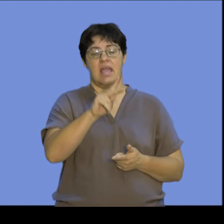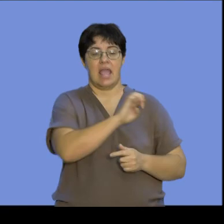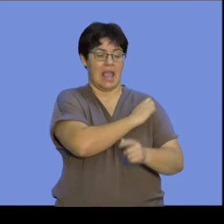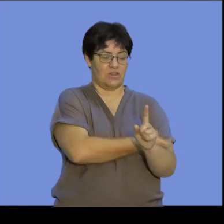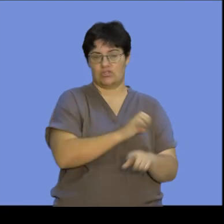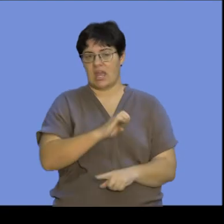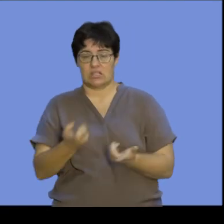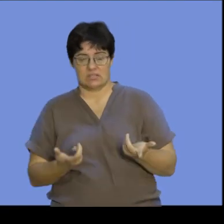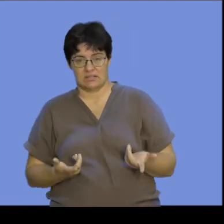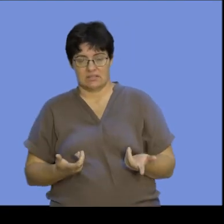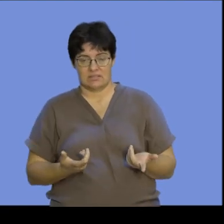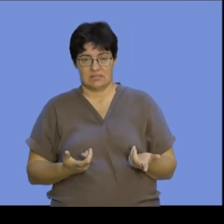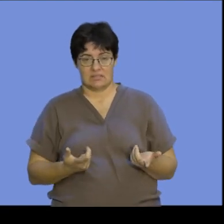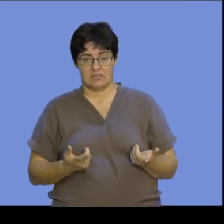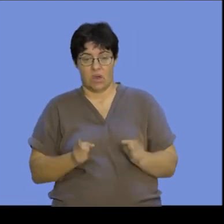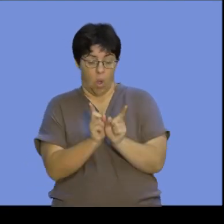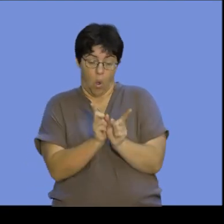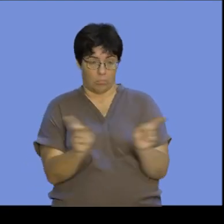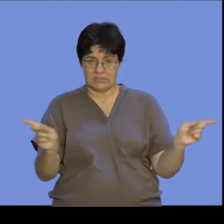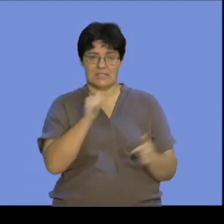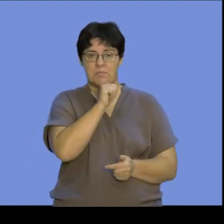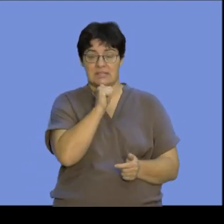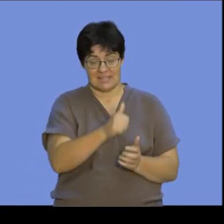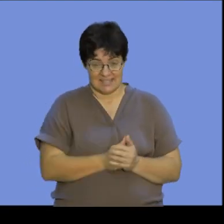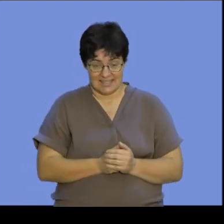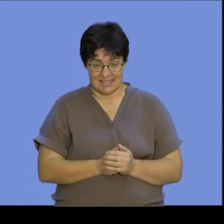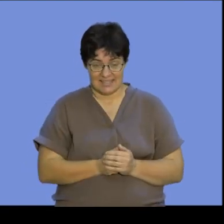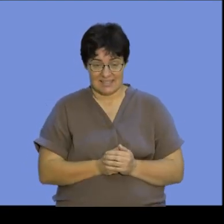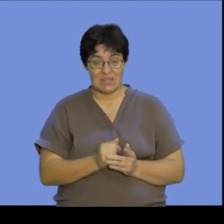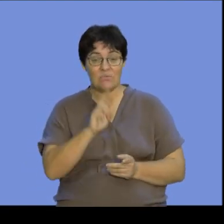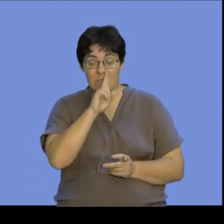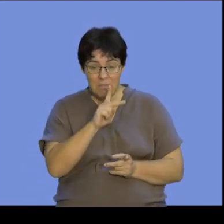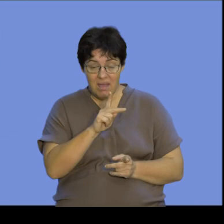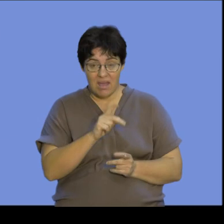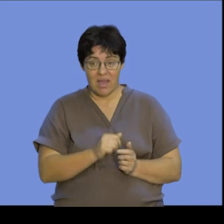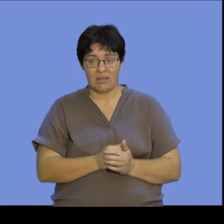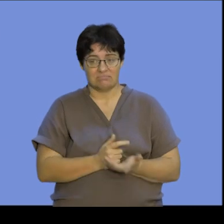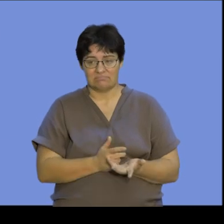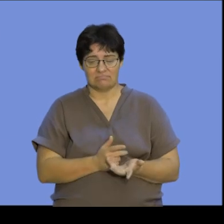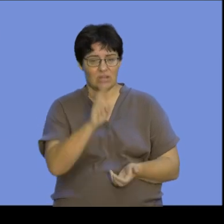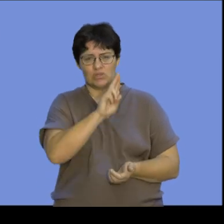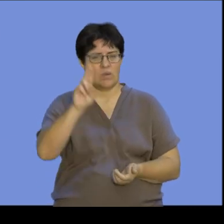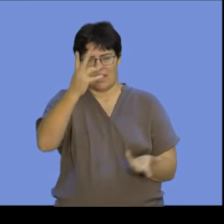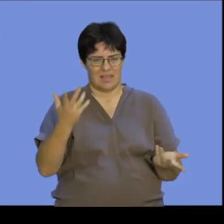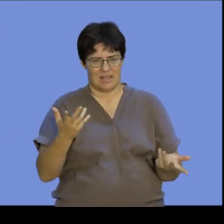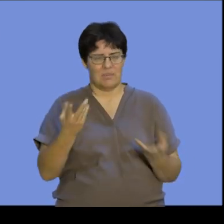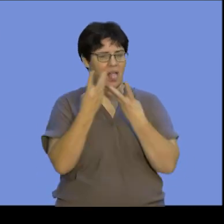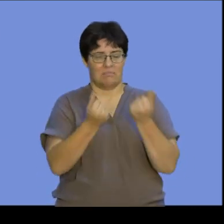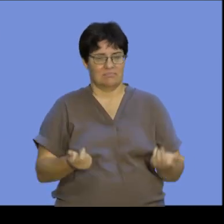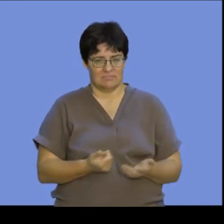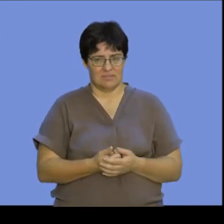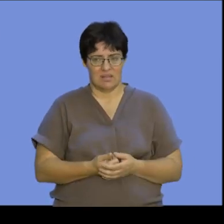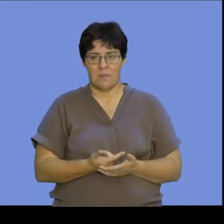that they're in opposite directions, because remember, it's a square. So they just disappear, but now they didn't